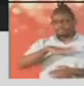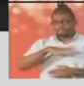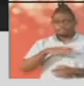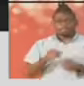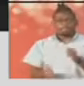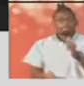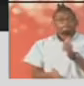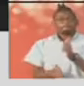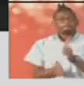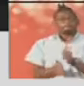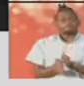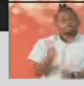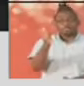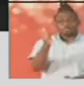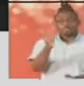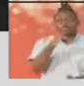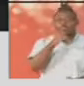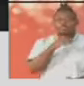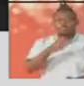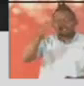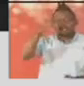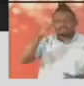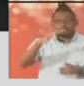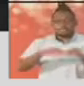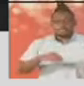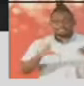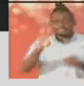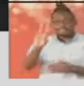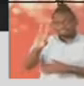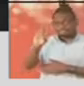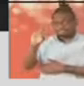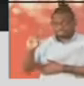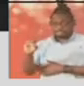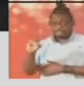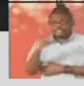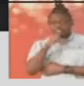in the over 60 age group, but there are individuals in younger